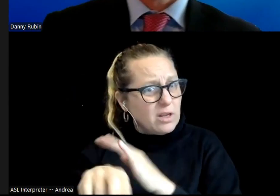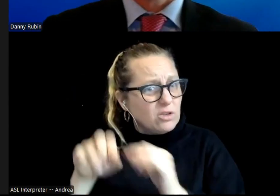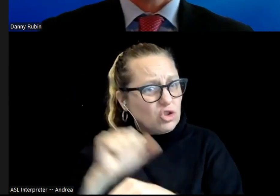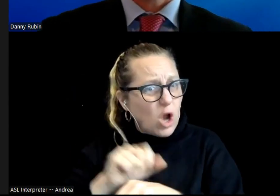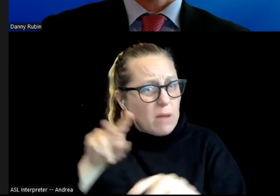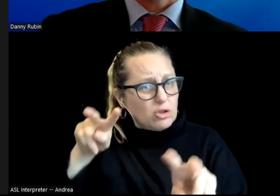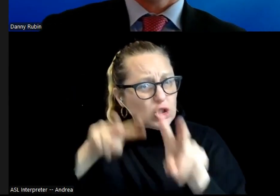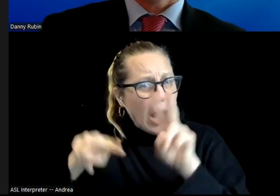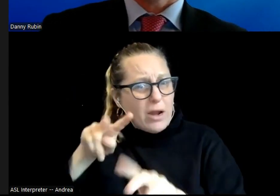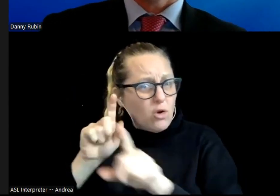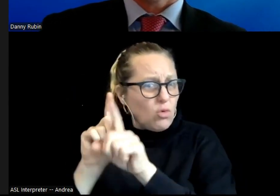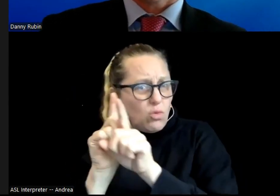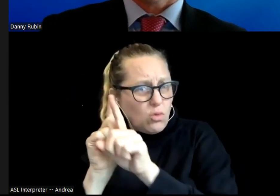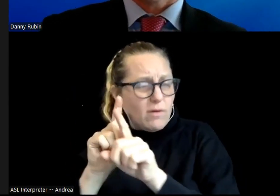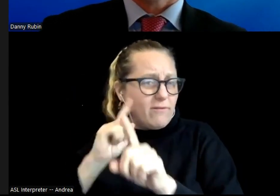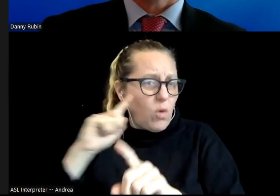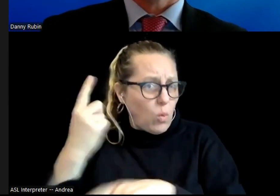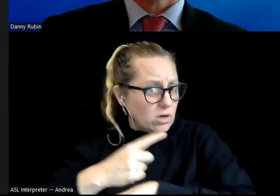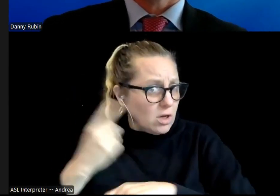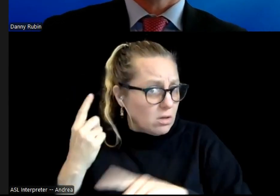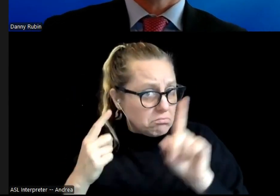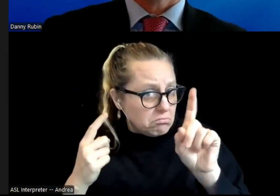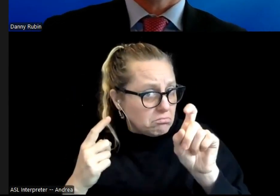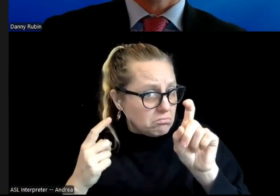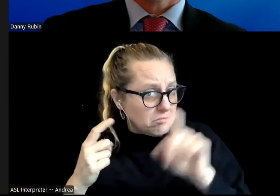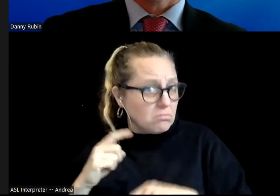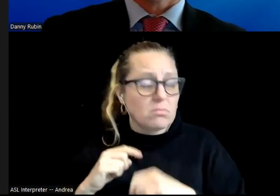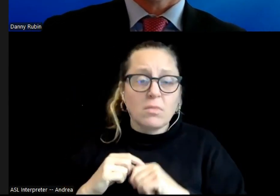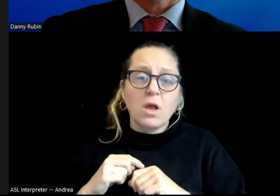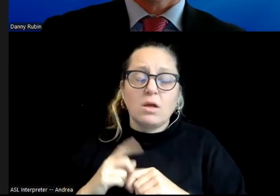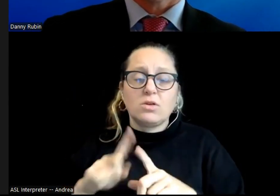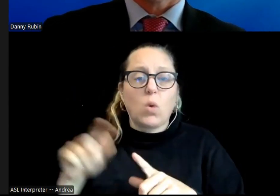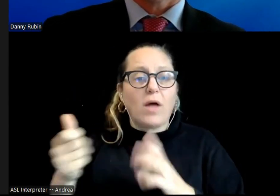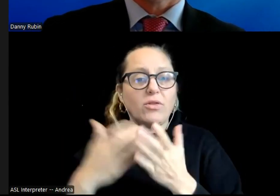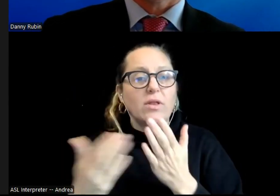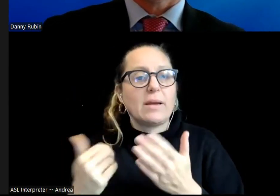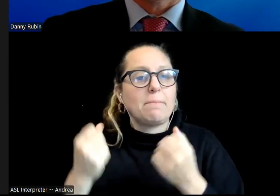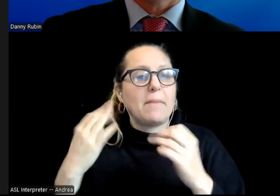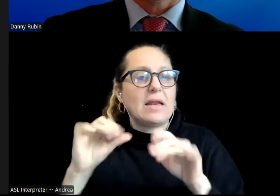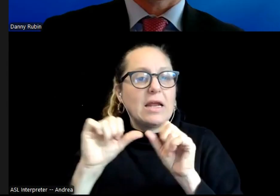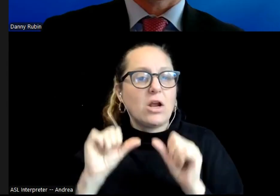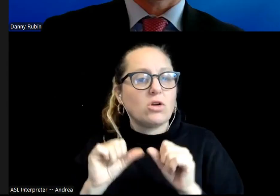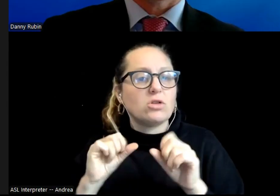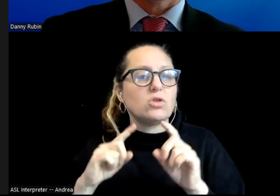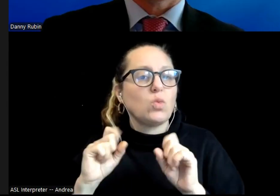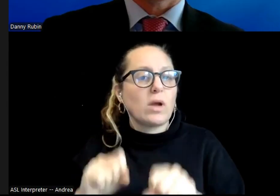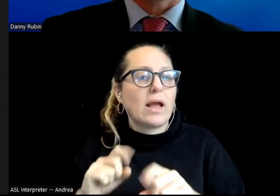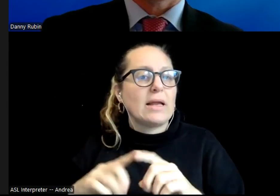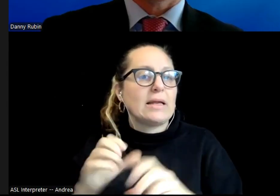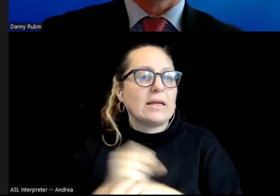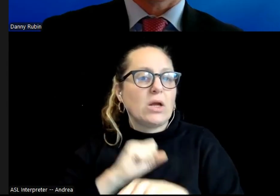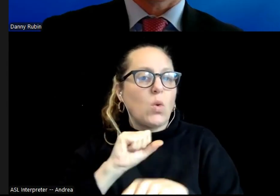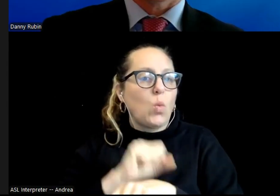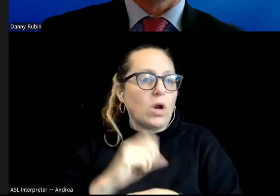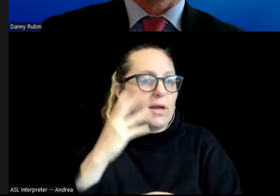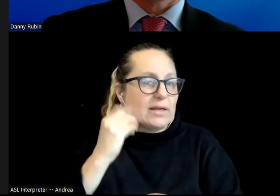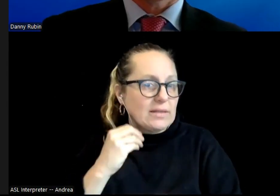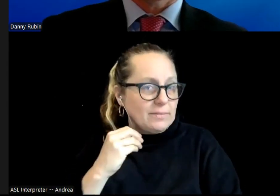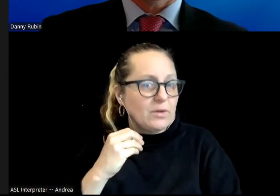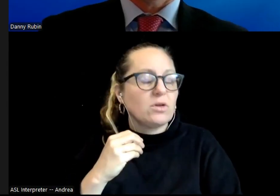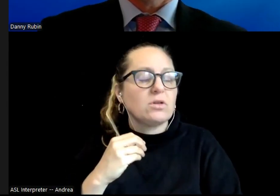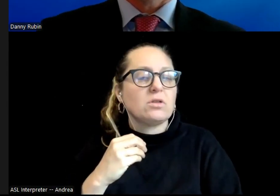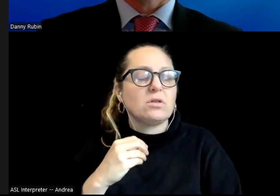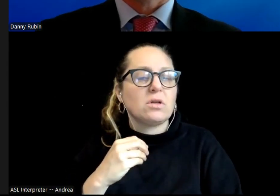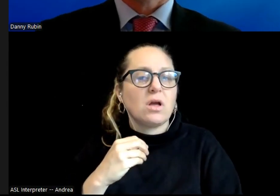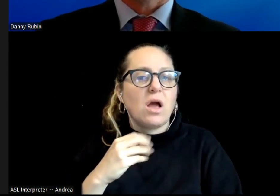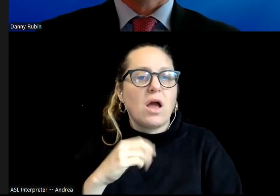for a day? The other thing is that in many areas, you can get work experience